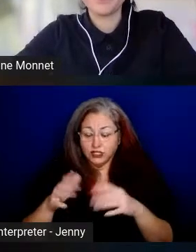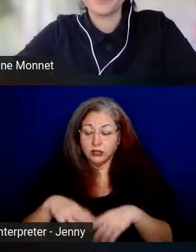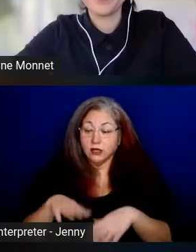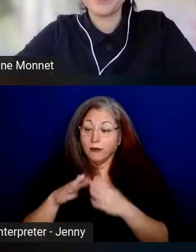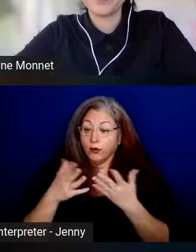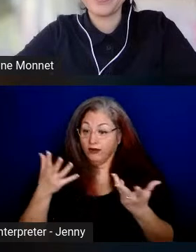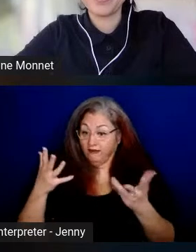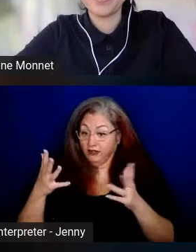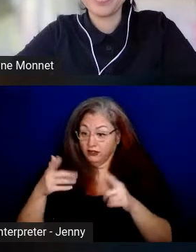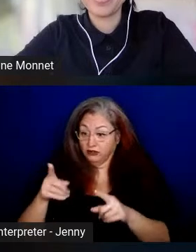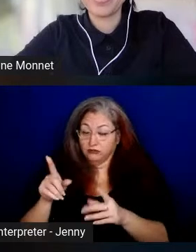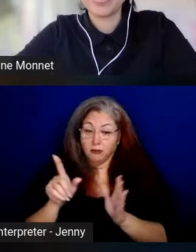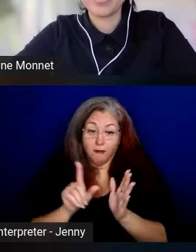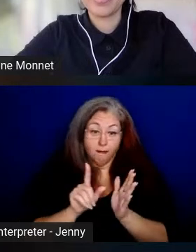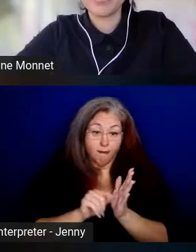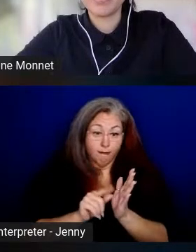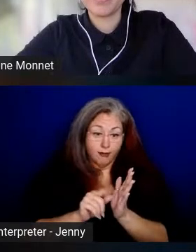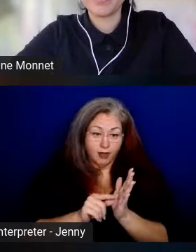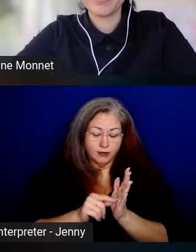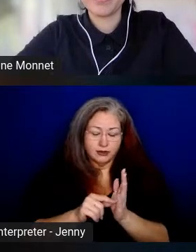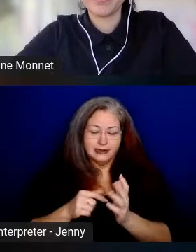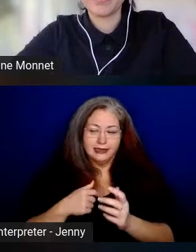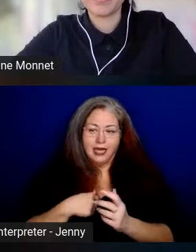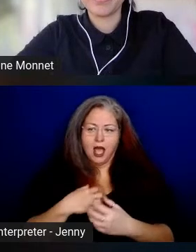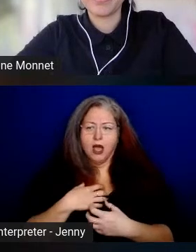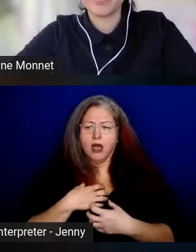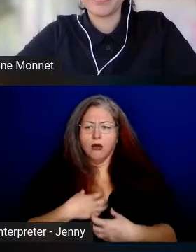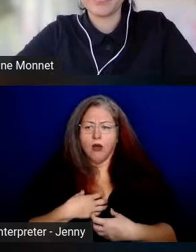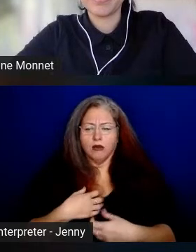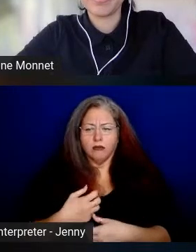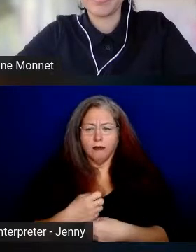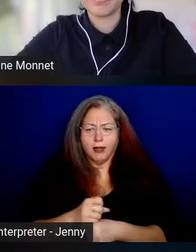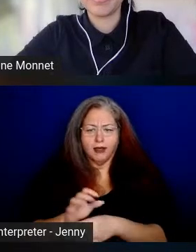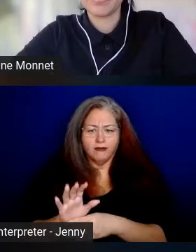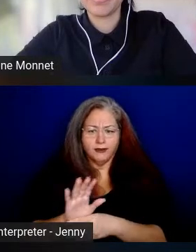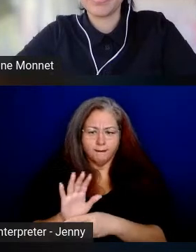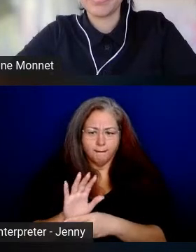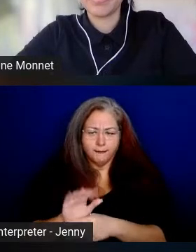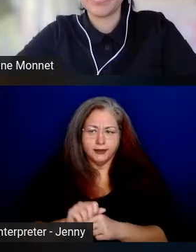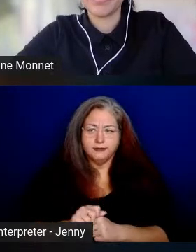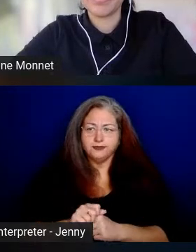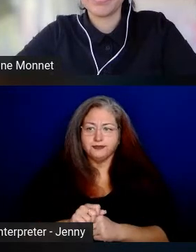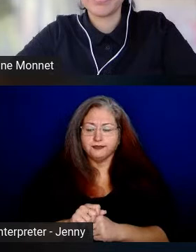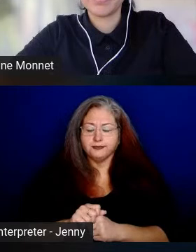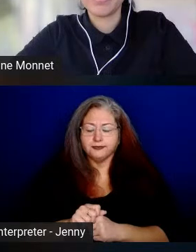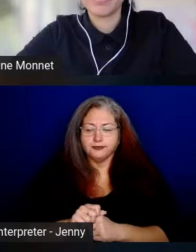was published, I really wanted to do a film. And